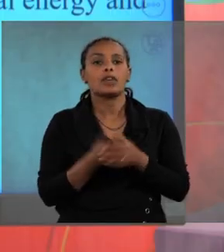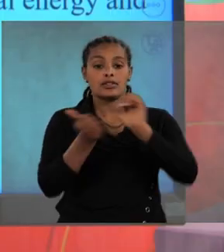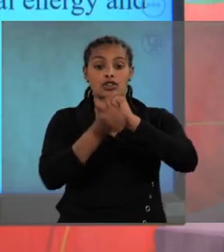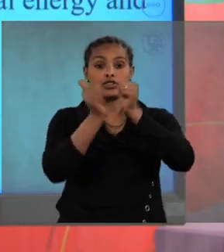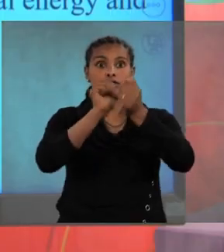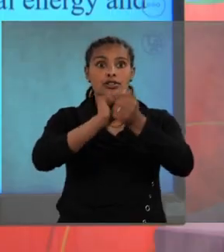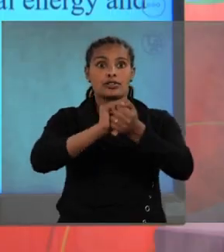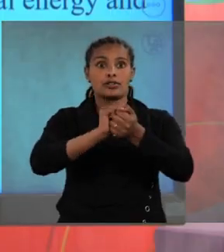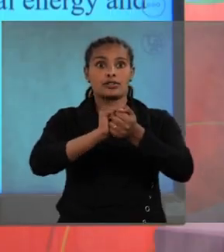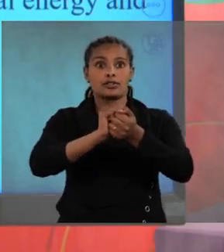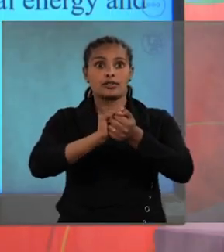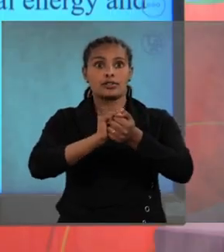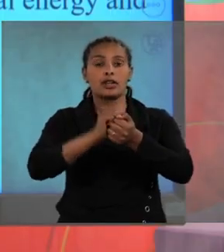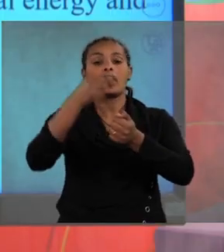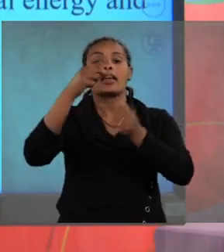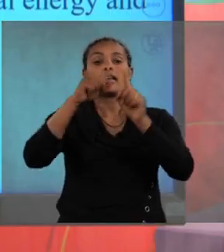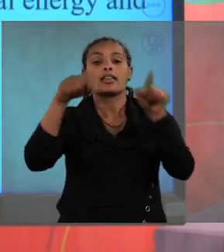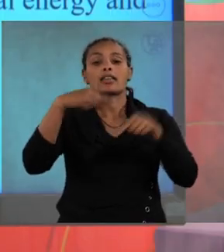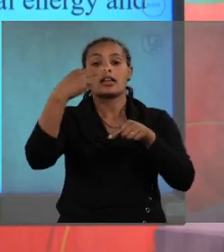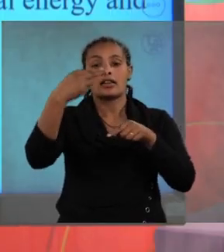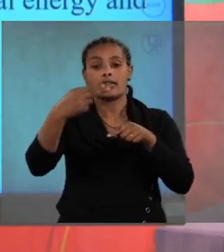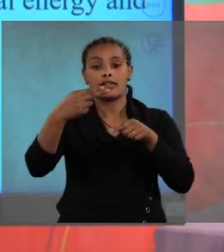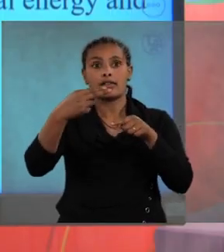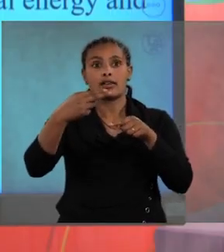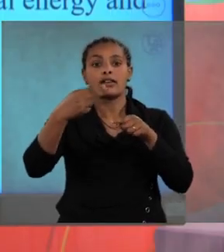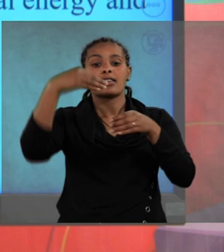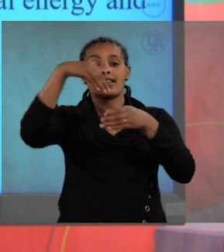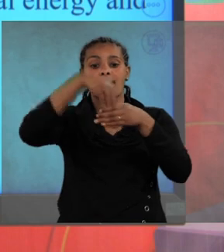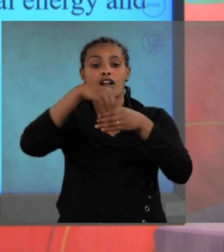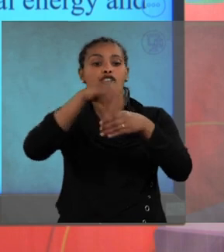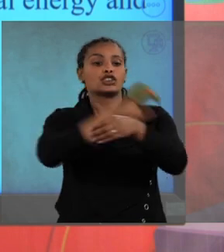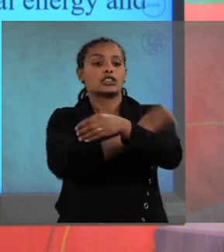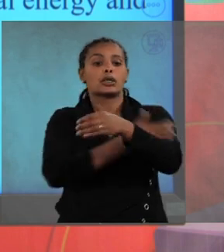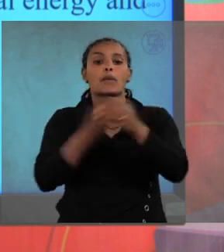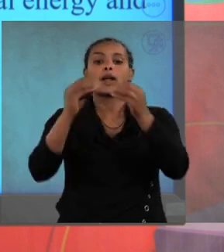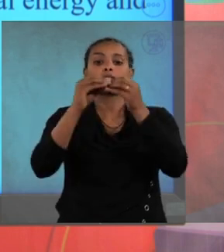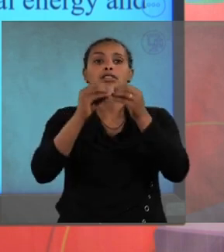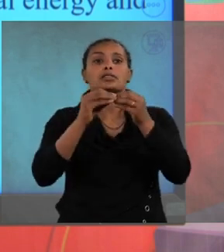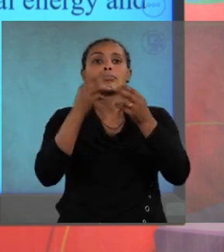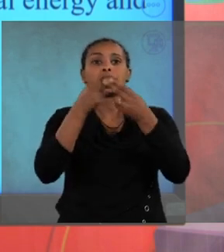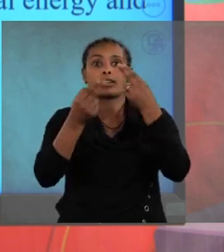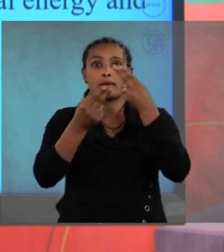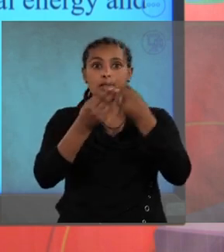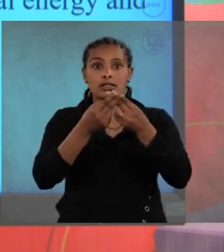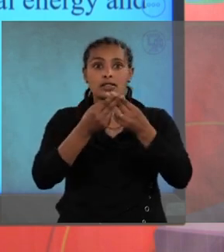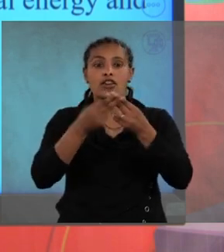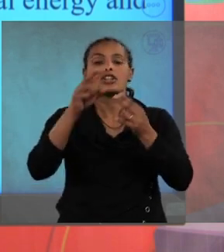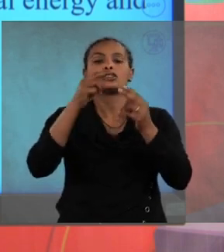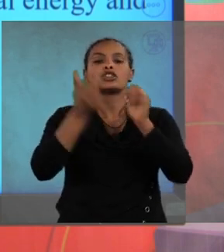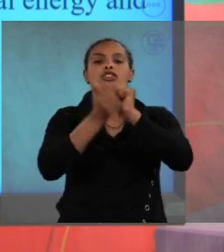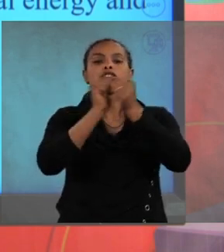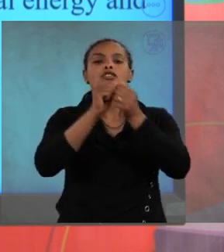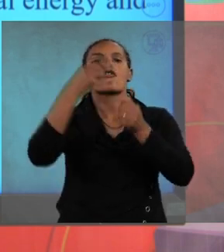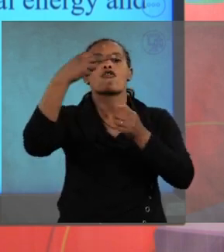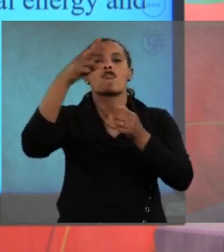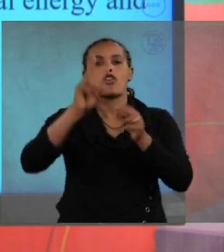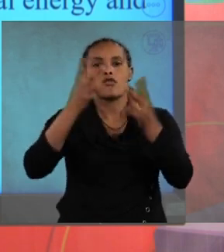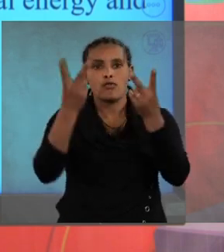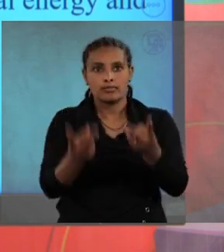Change in enthalpy equal change in internal energy plus pressure times change in volume.